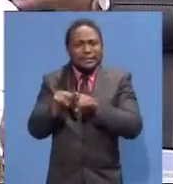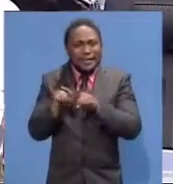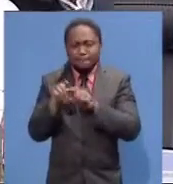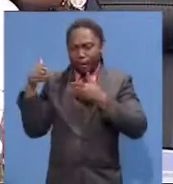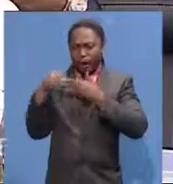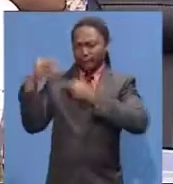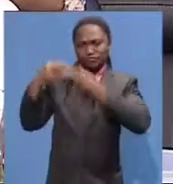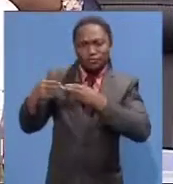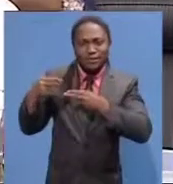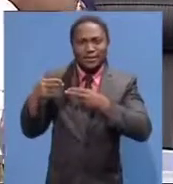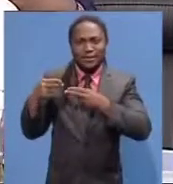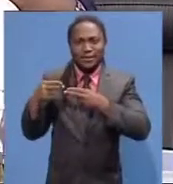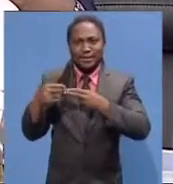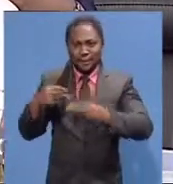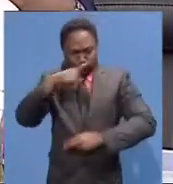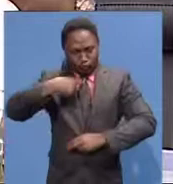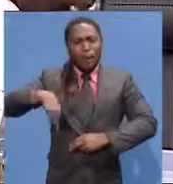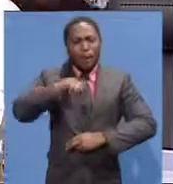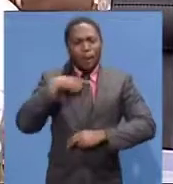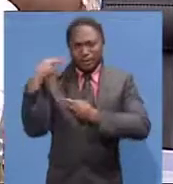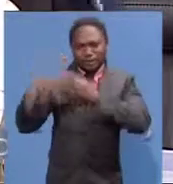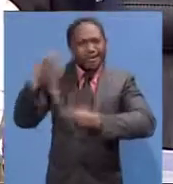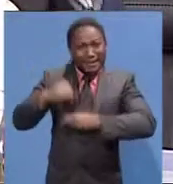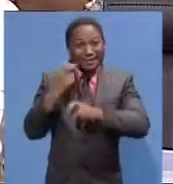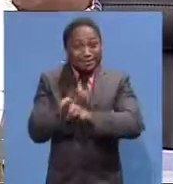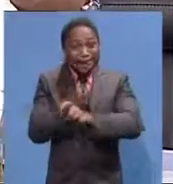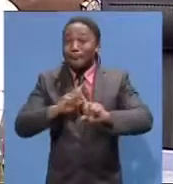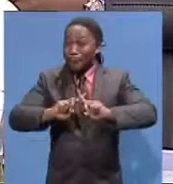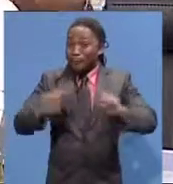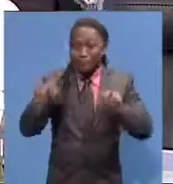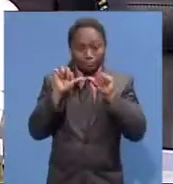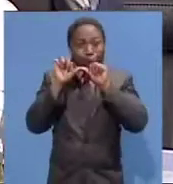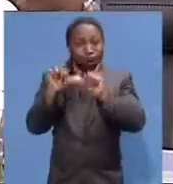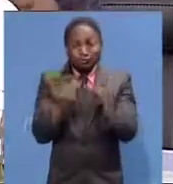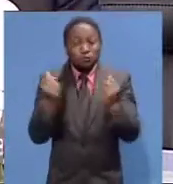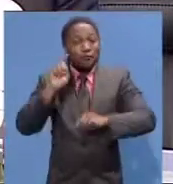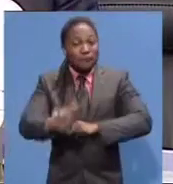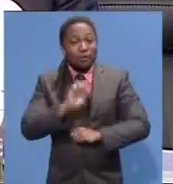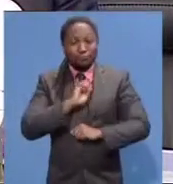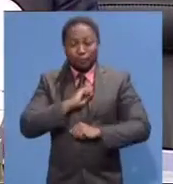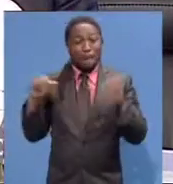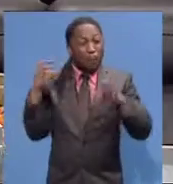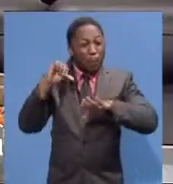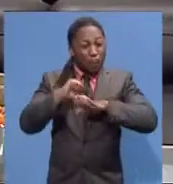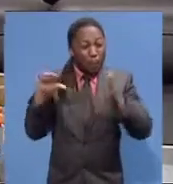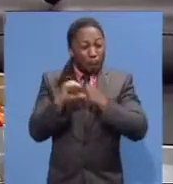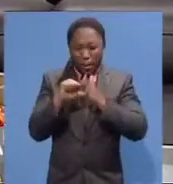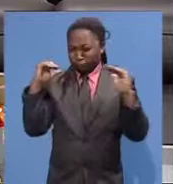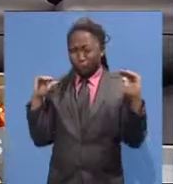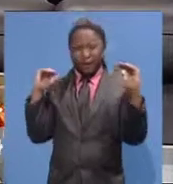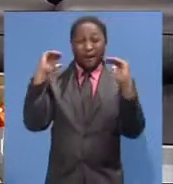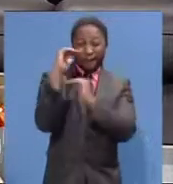followed him. And it certainly was tough for some of us in our generation. But we have to transcend that. We have to become bigger than those challenges. I'm going to challenge